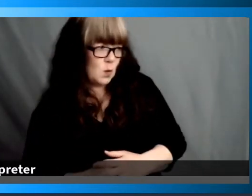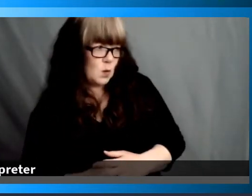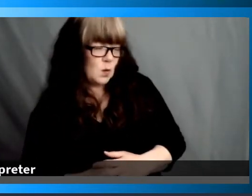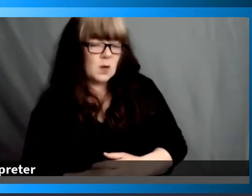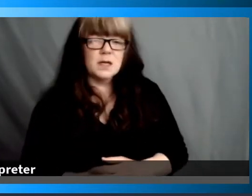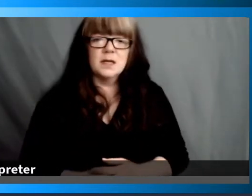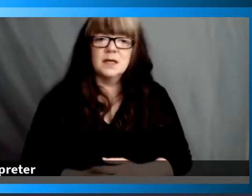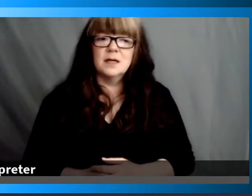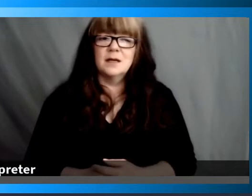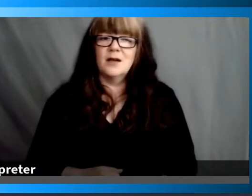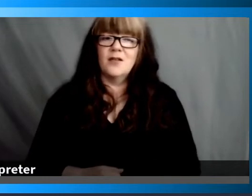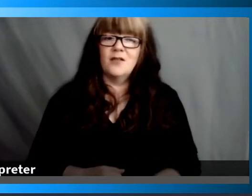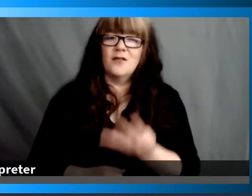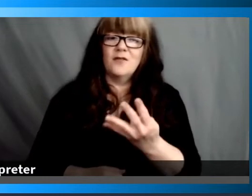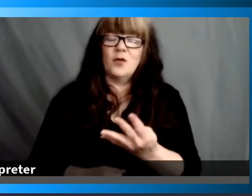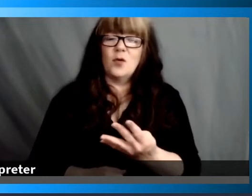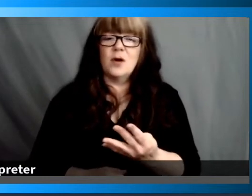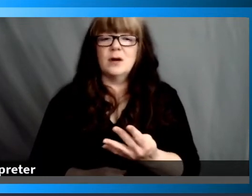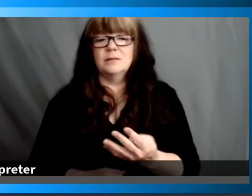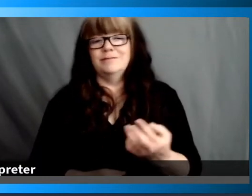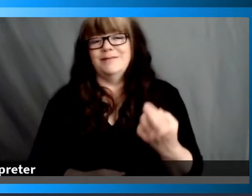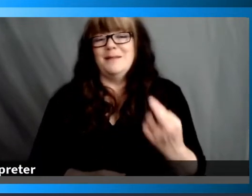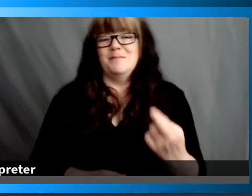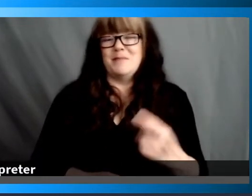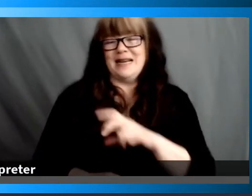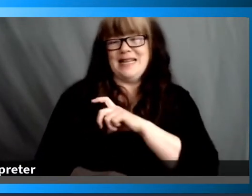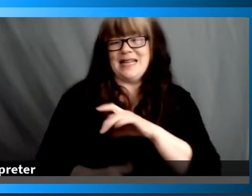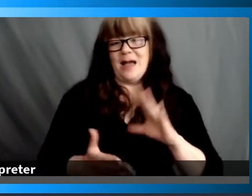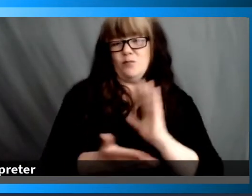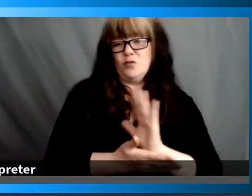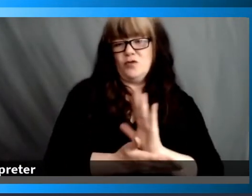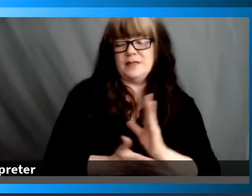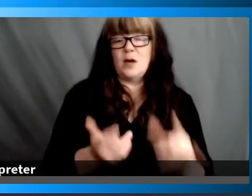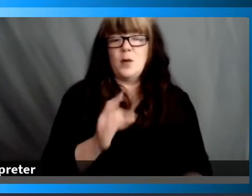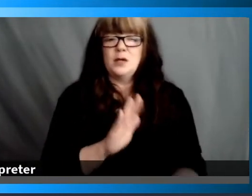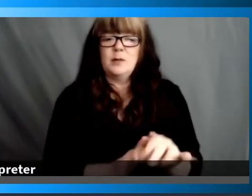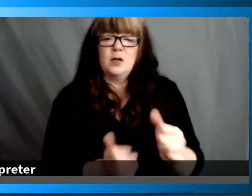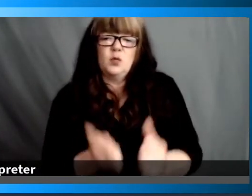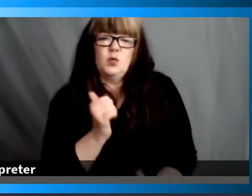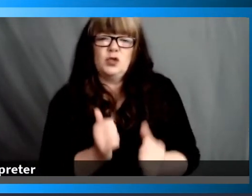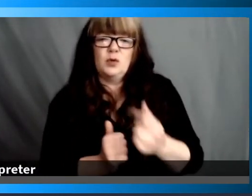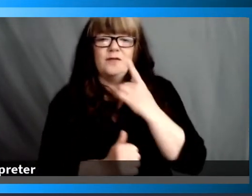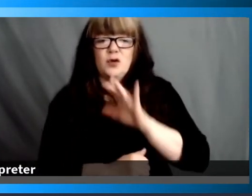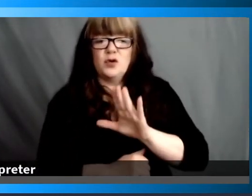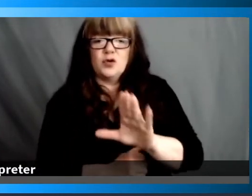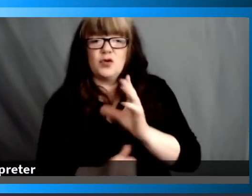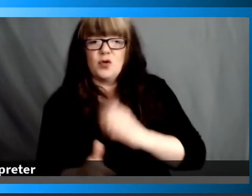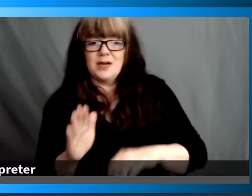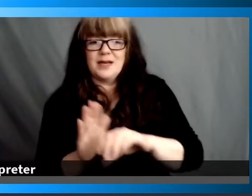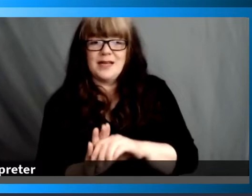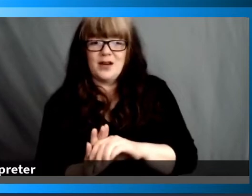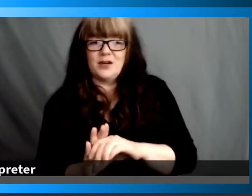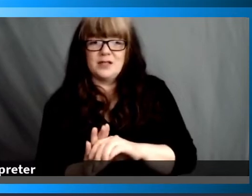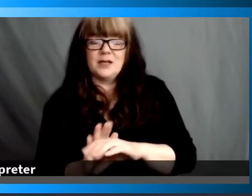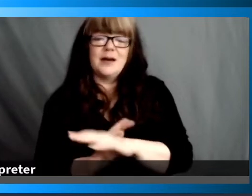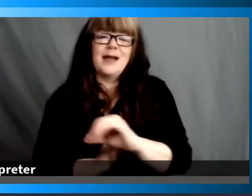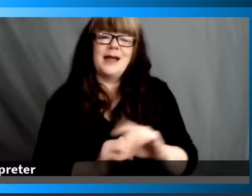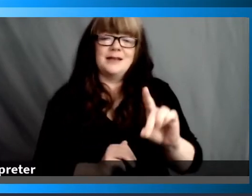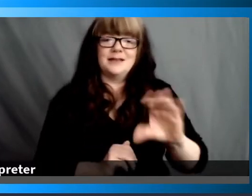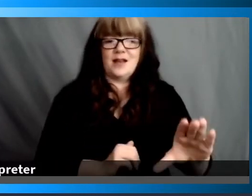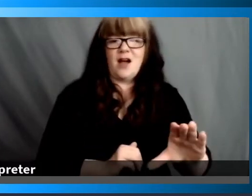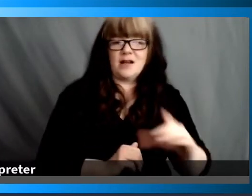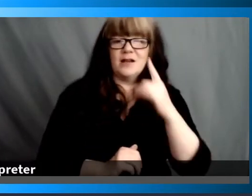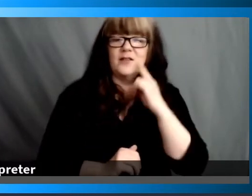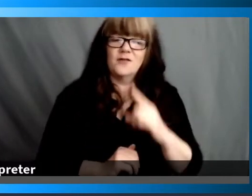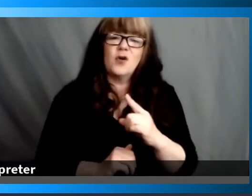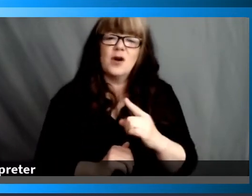going to give you four buddy cop movies. Okay. I'd like you to choose which one you'd pick for your character, Jeremy, and Doc Holliday to star in a